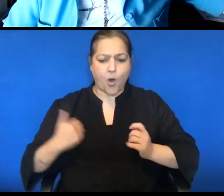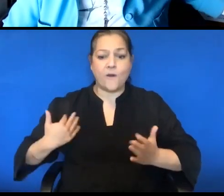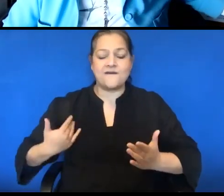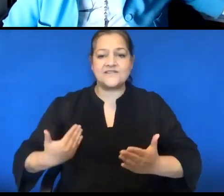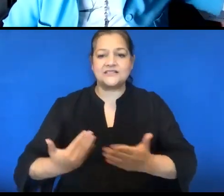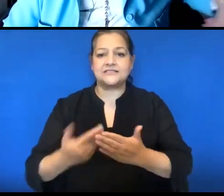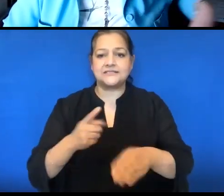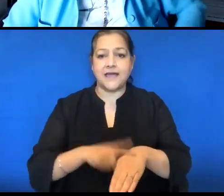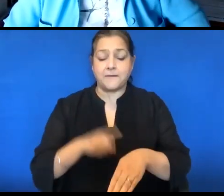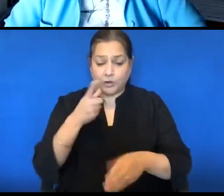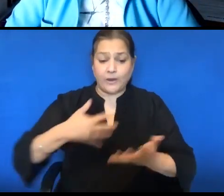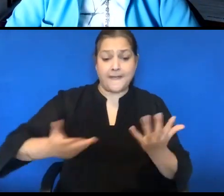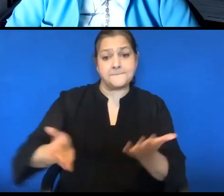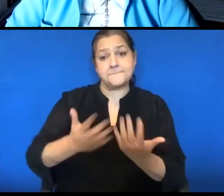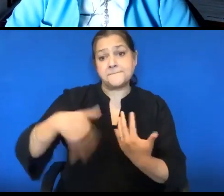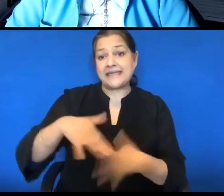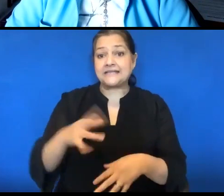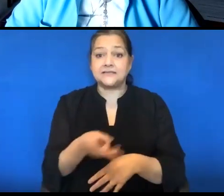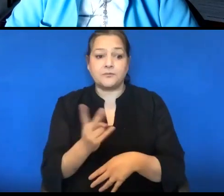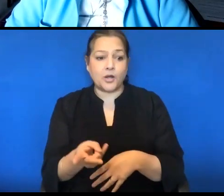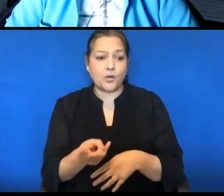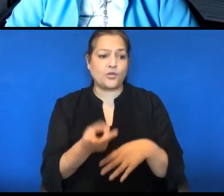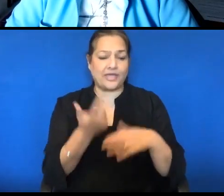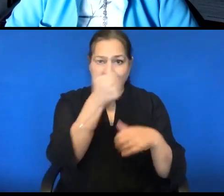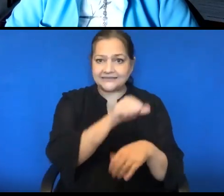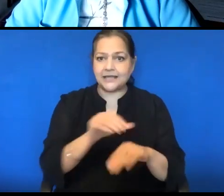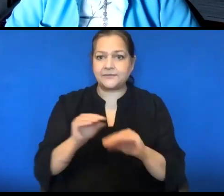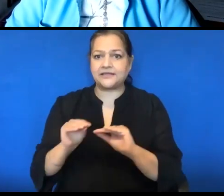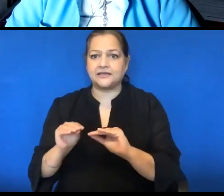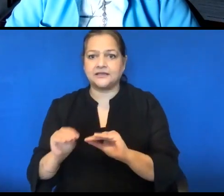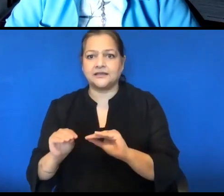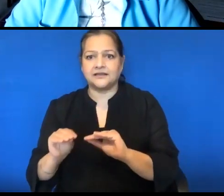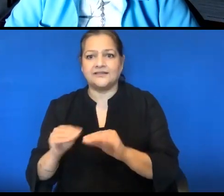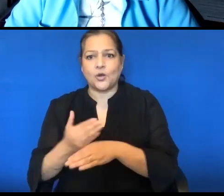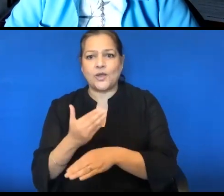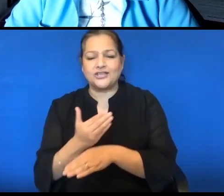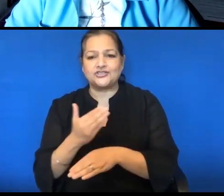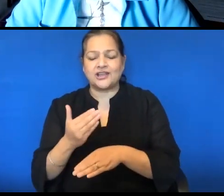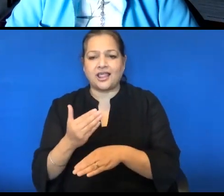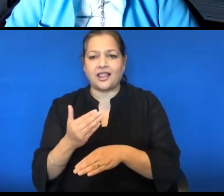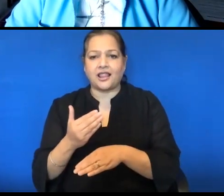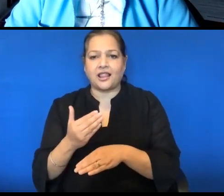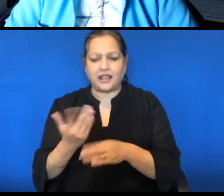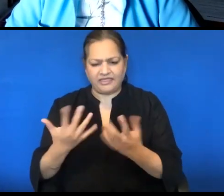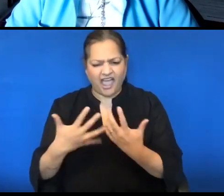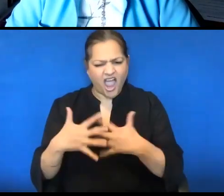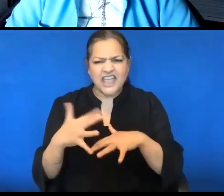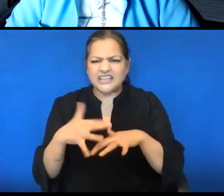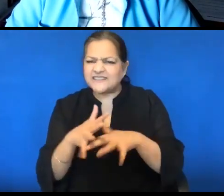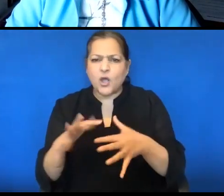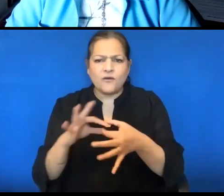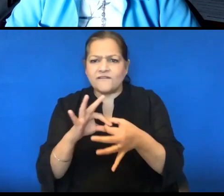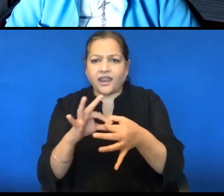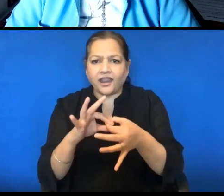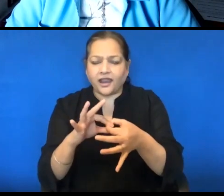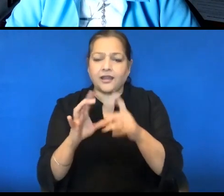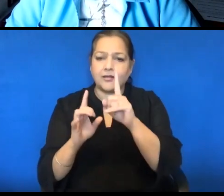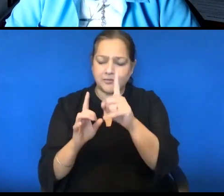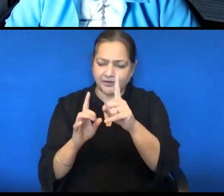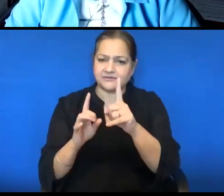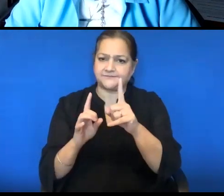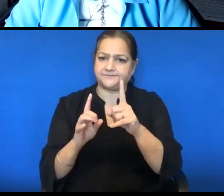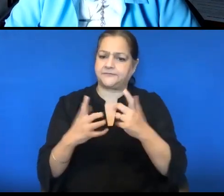and academic, and actually they are much better interwoven. But the question was also about how would you change it in practical